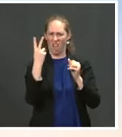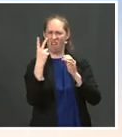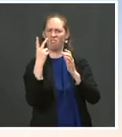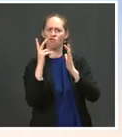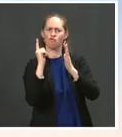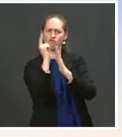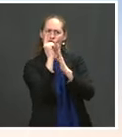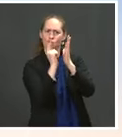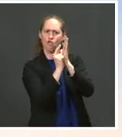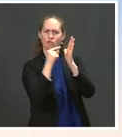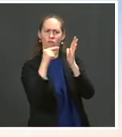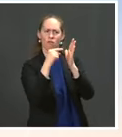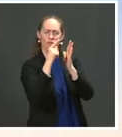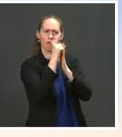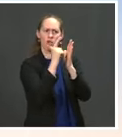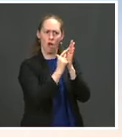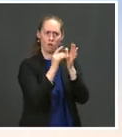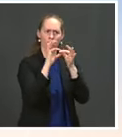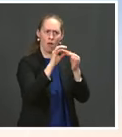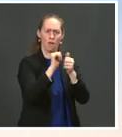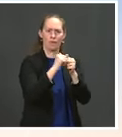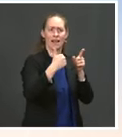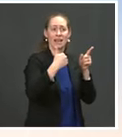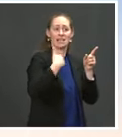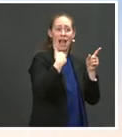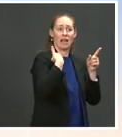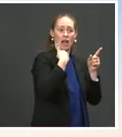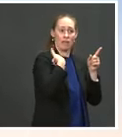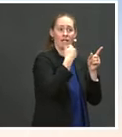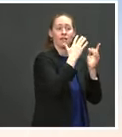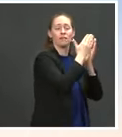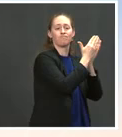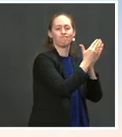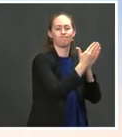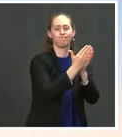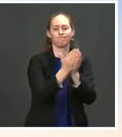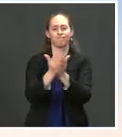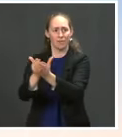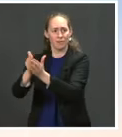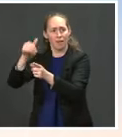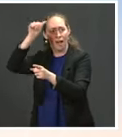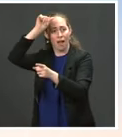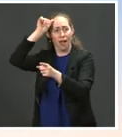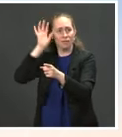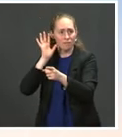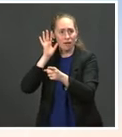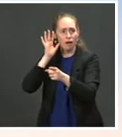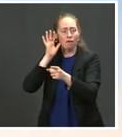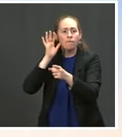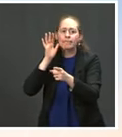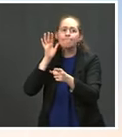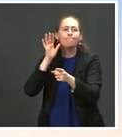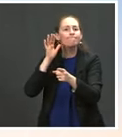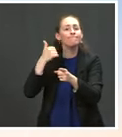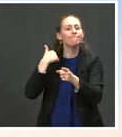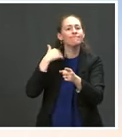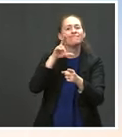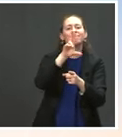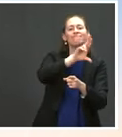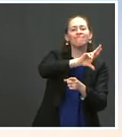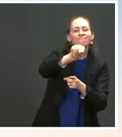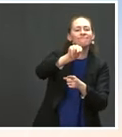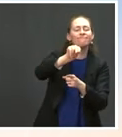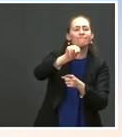Canada on the way to Alaska, and Canada isn't allowing cruise ships right now. Here in the state, Republicans and Democrats have